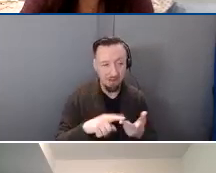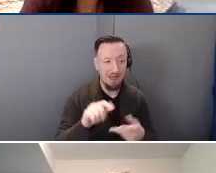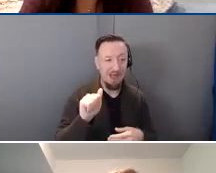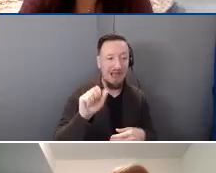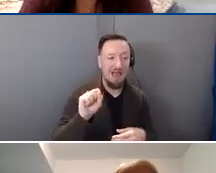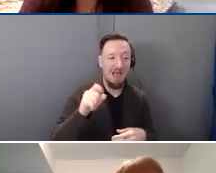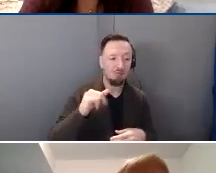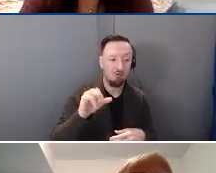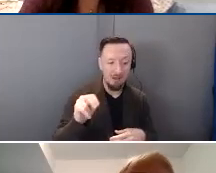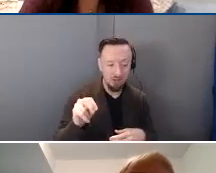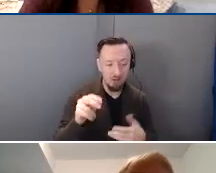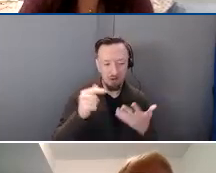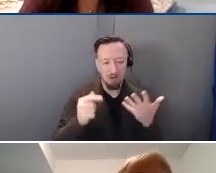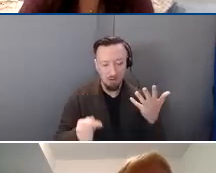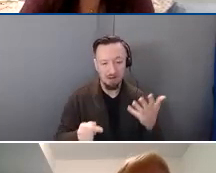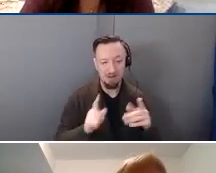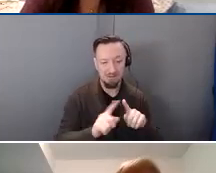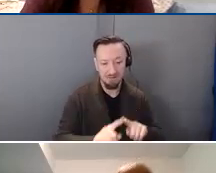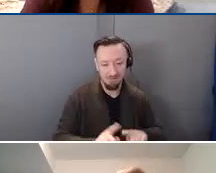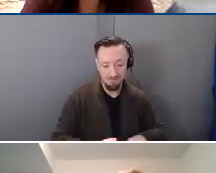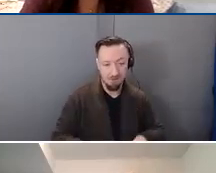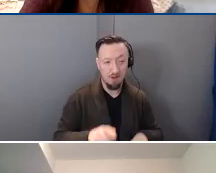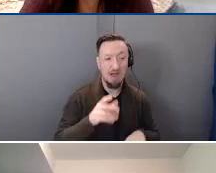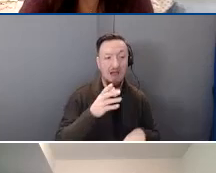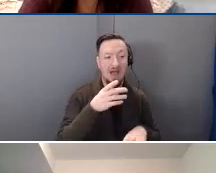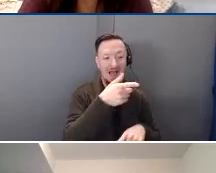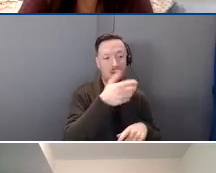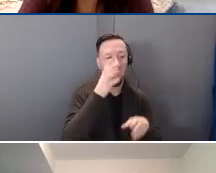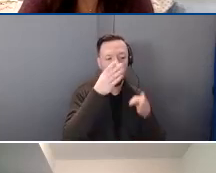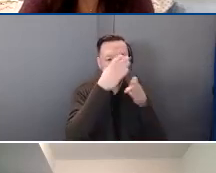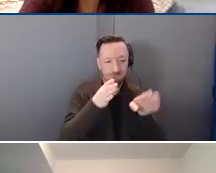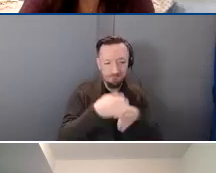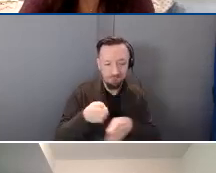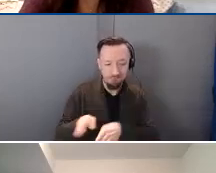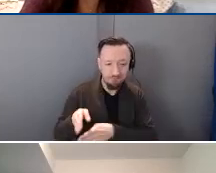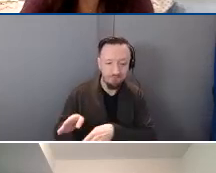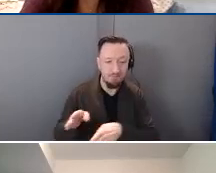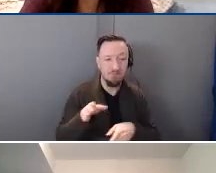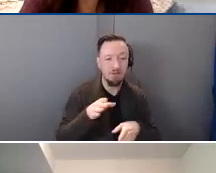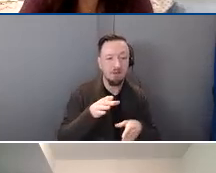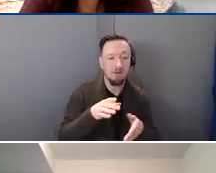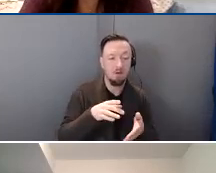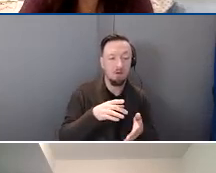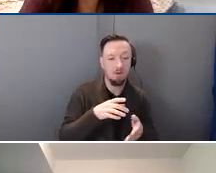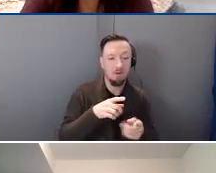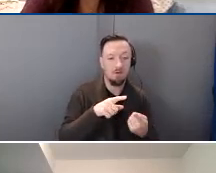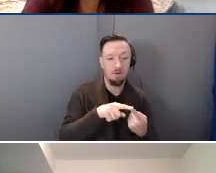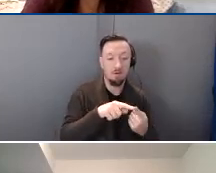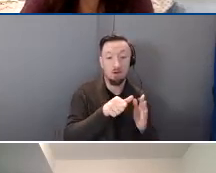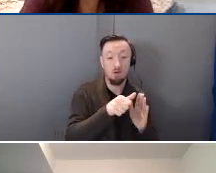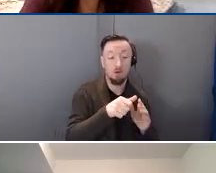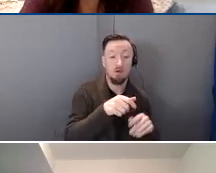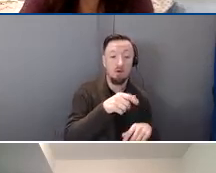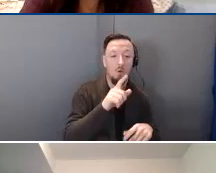aspiration. And then it further goes on to break them out by the site. So whether it was cervical